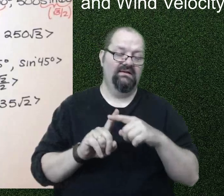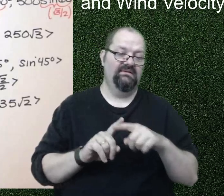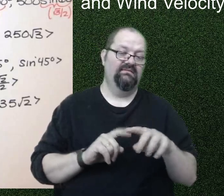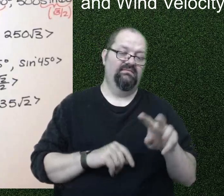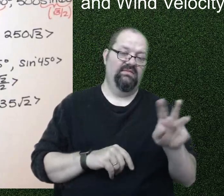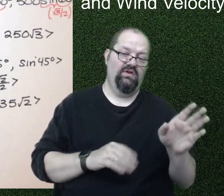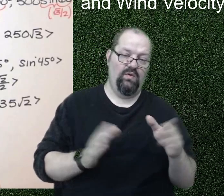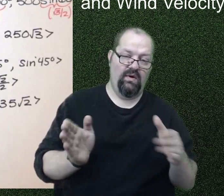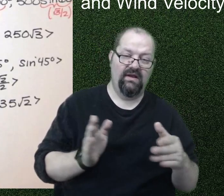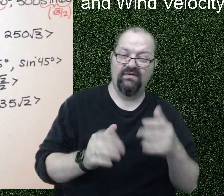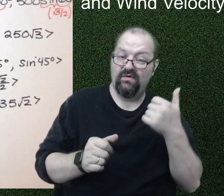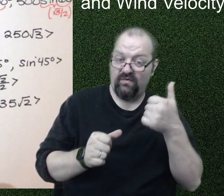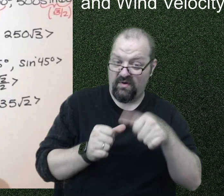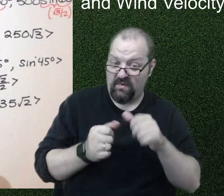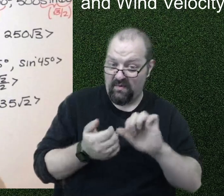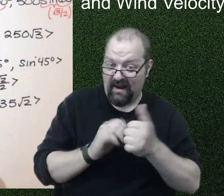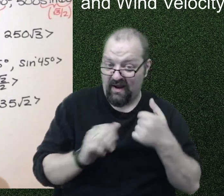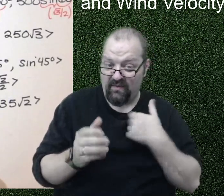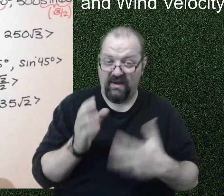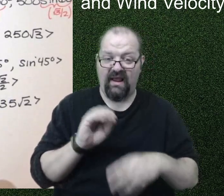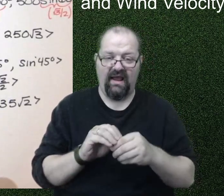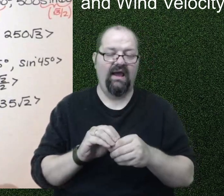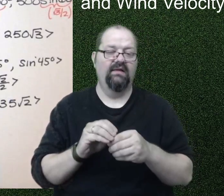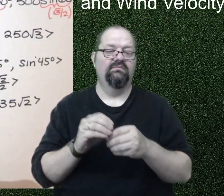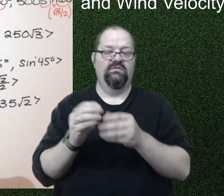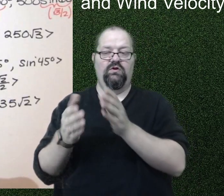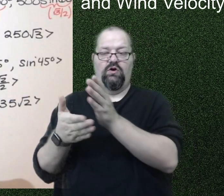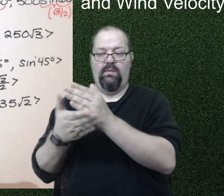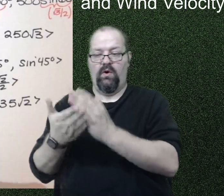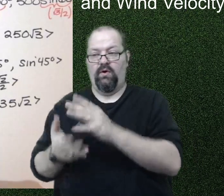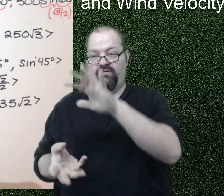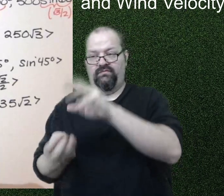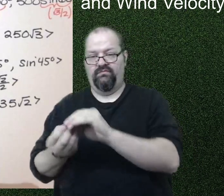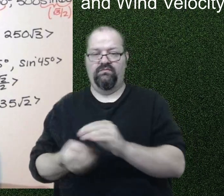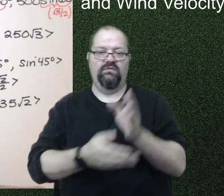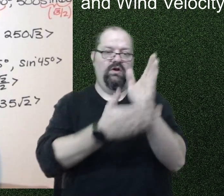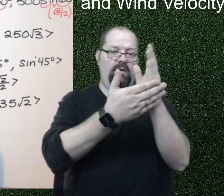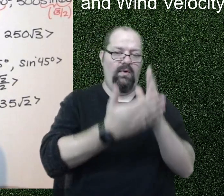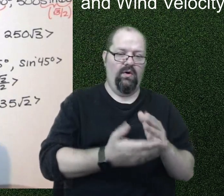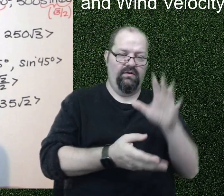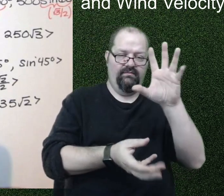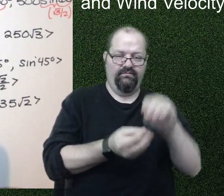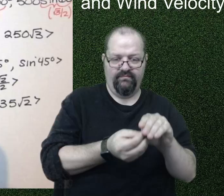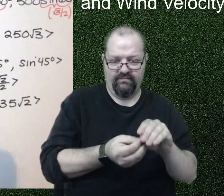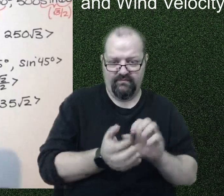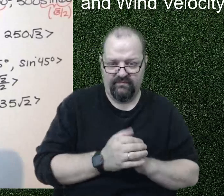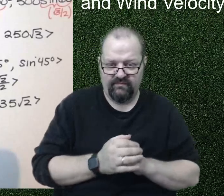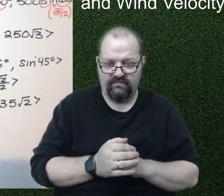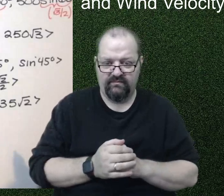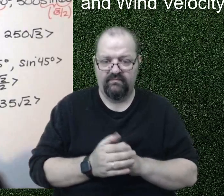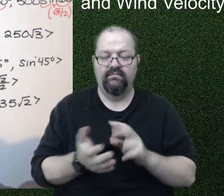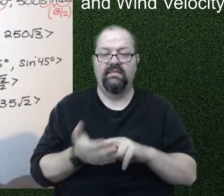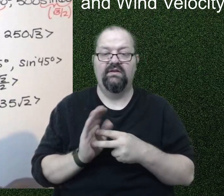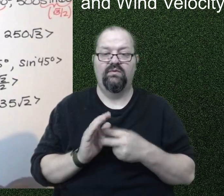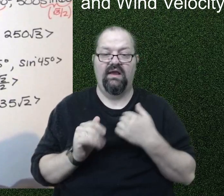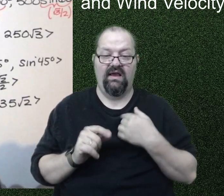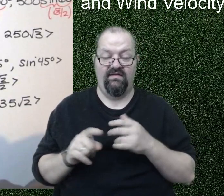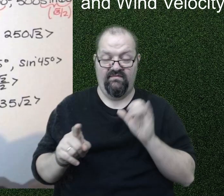And remember how we add component by component. I've got negative 250 and 250 square root of